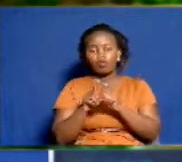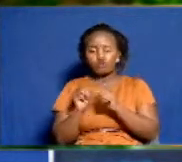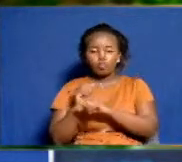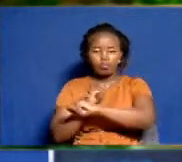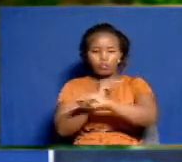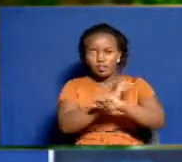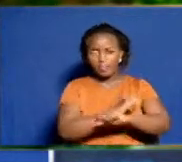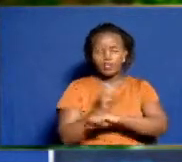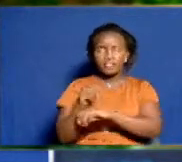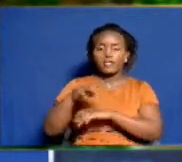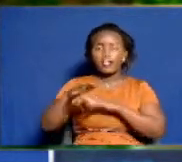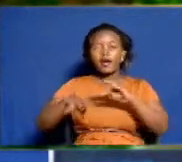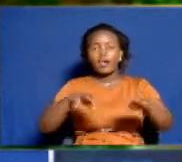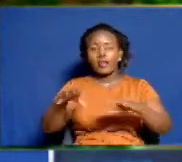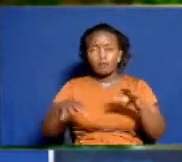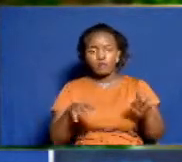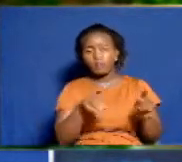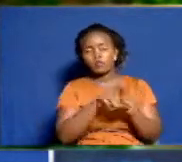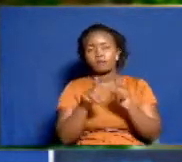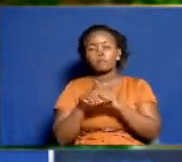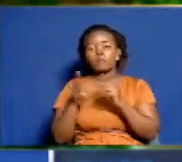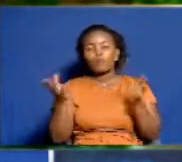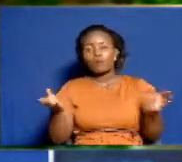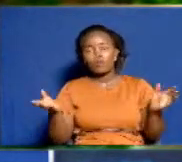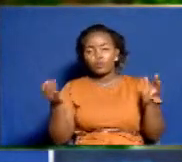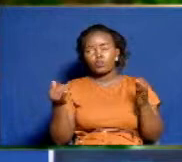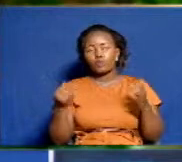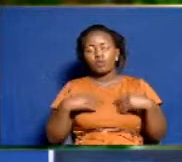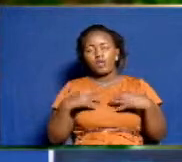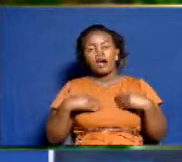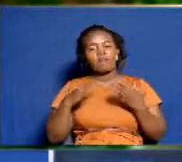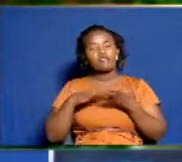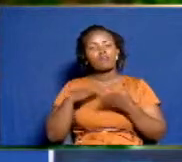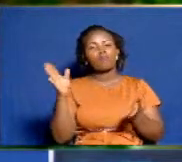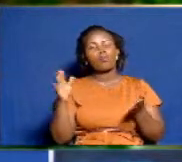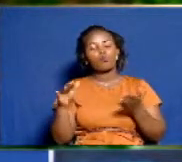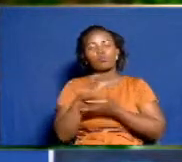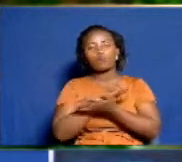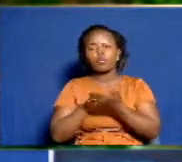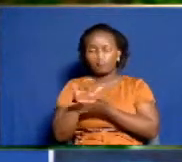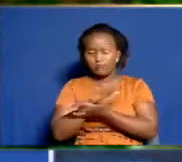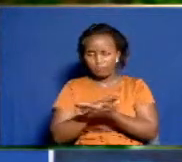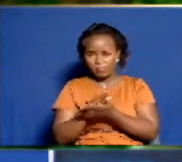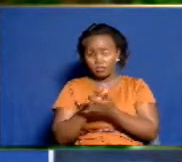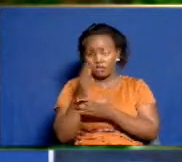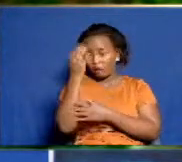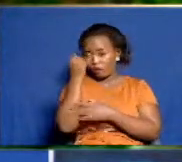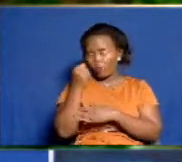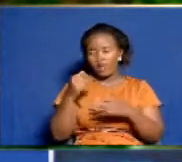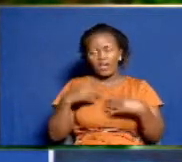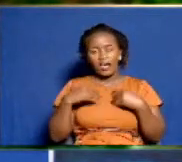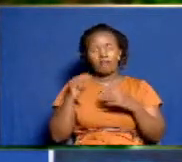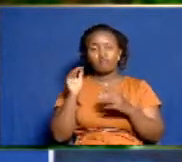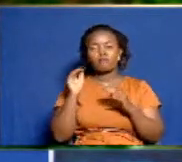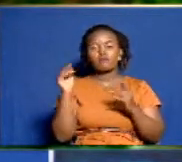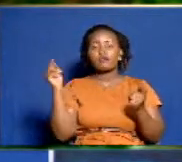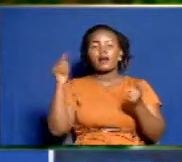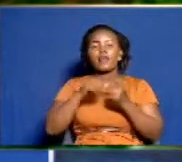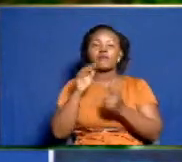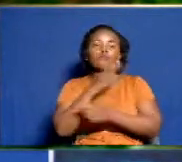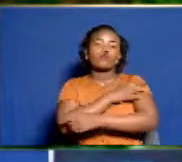animals, one way of actually getting funds to Lewa Conservancy. to, because their work is to empower the